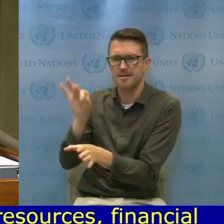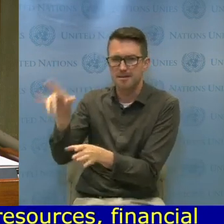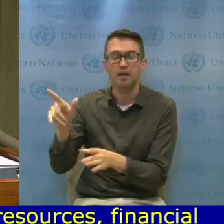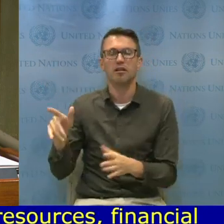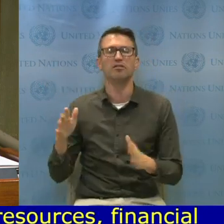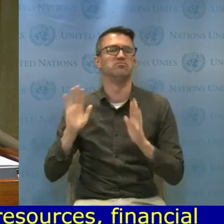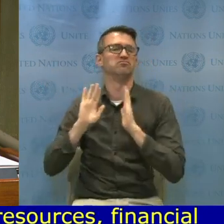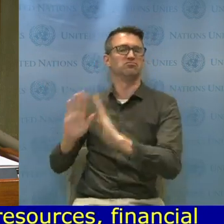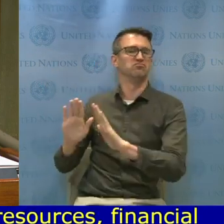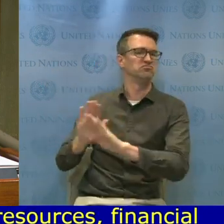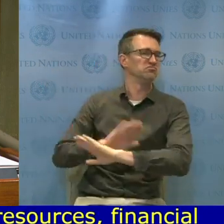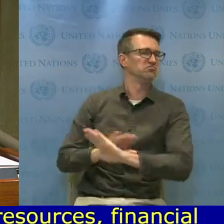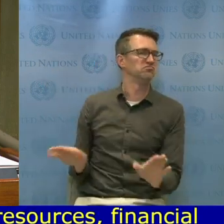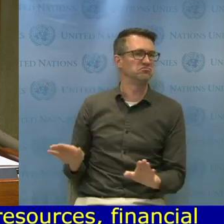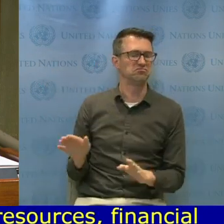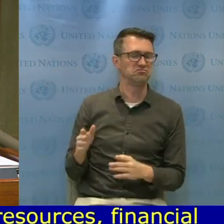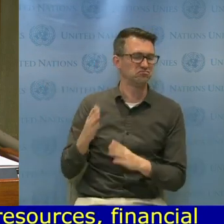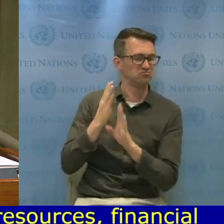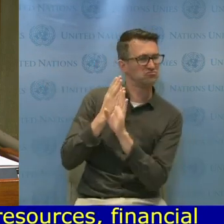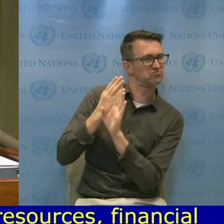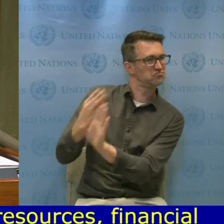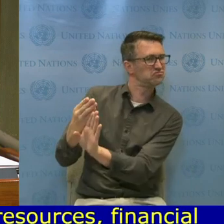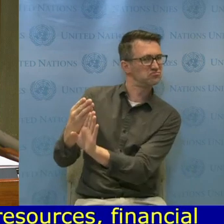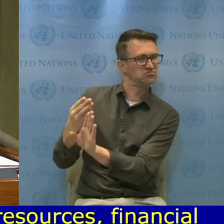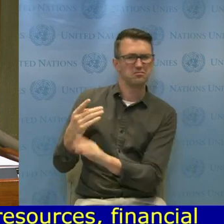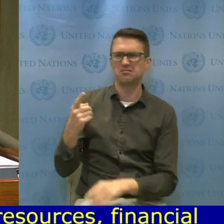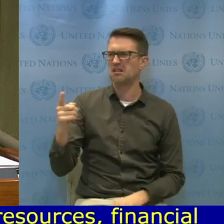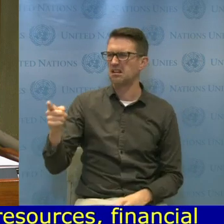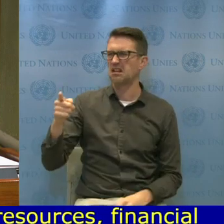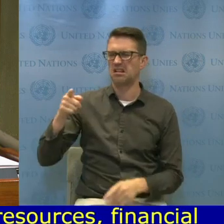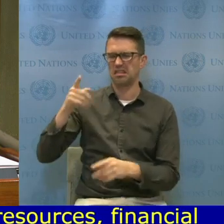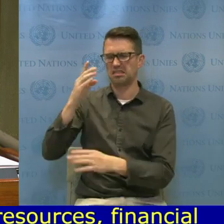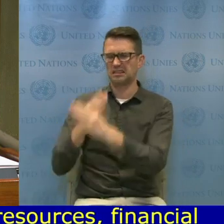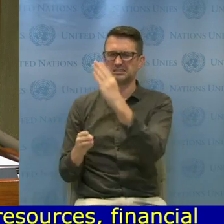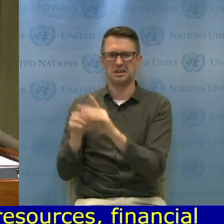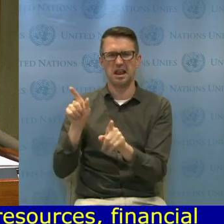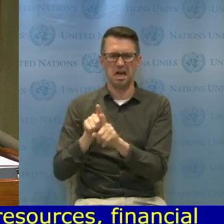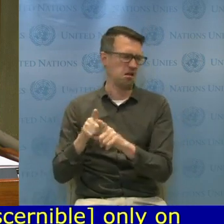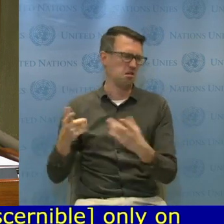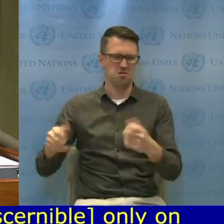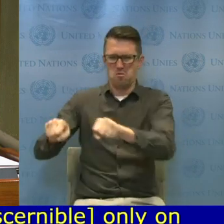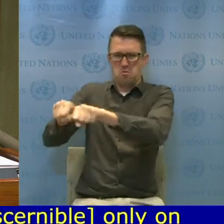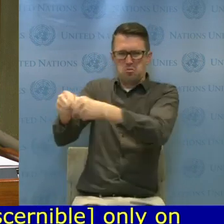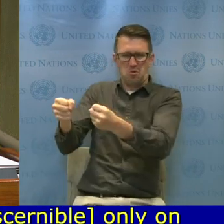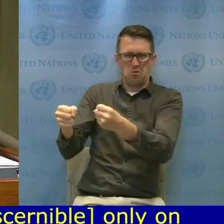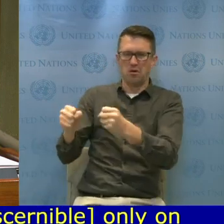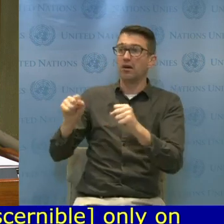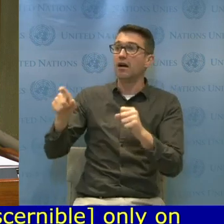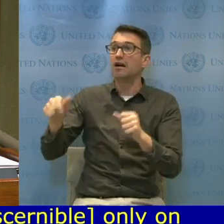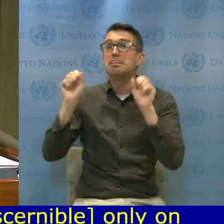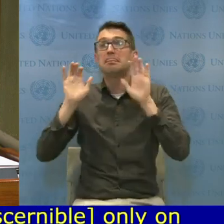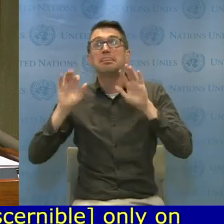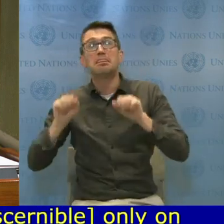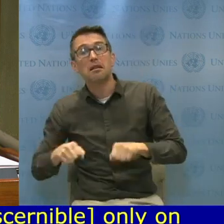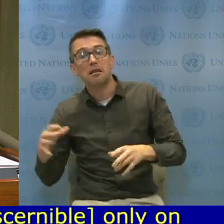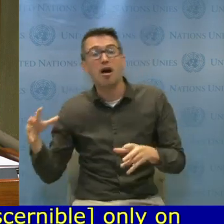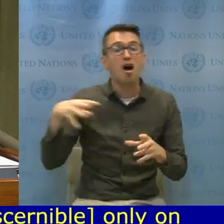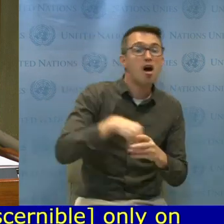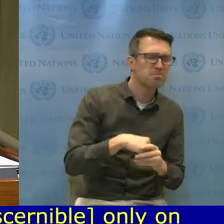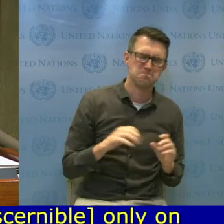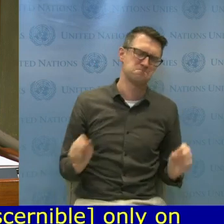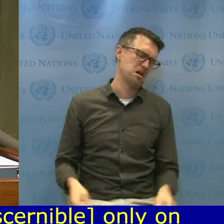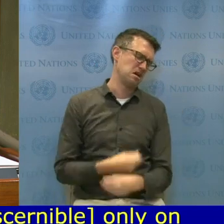same amount of attention and priority must also be given to other aspects to enable persons with psychosocial disability to